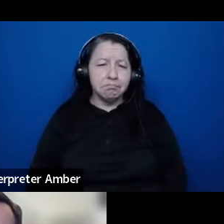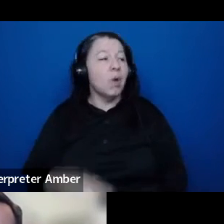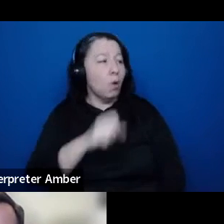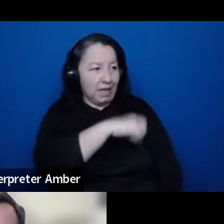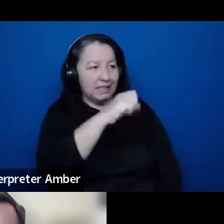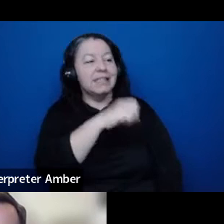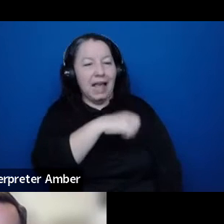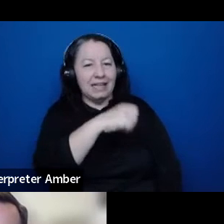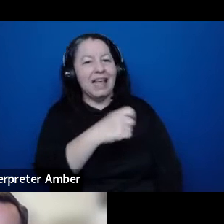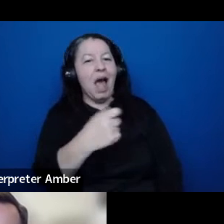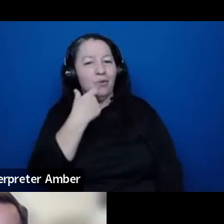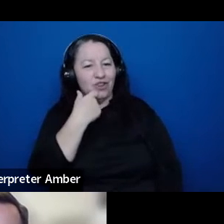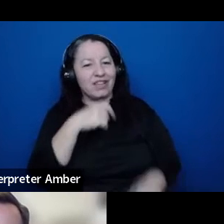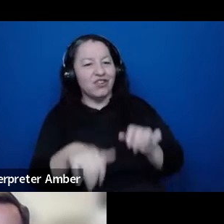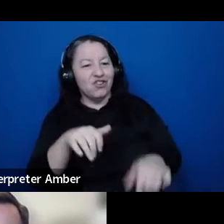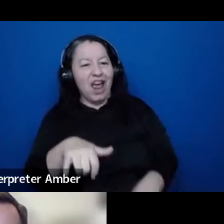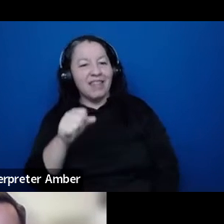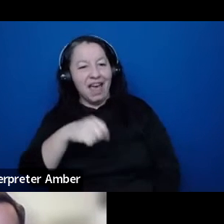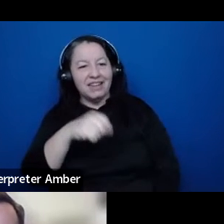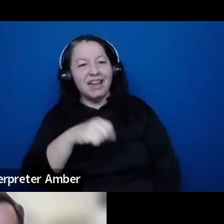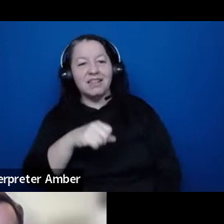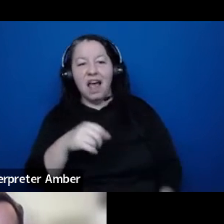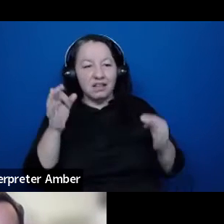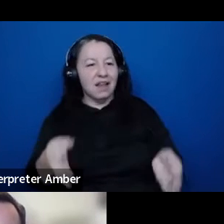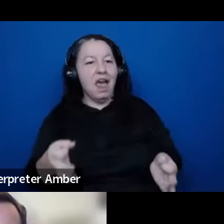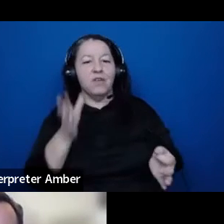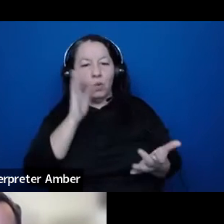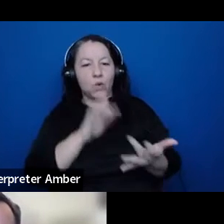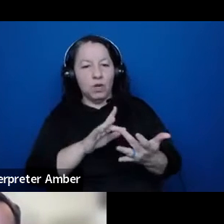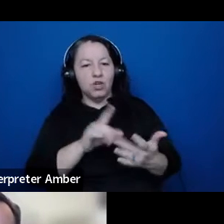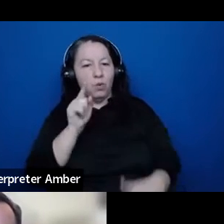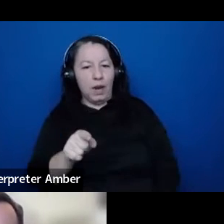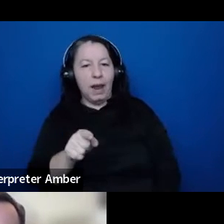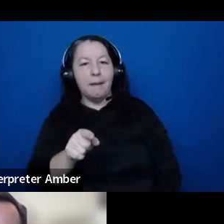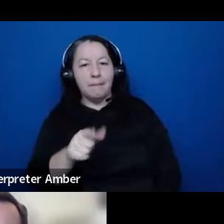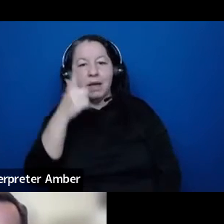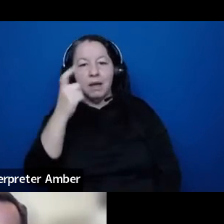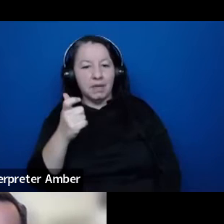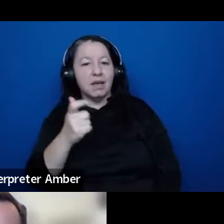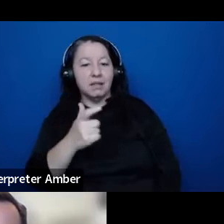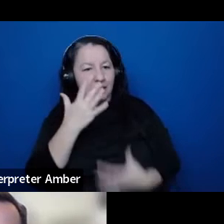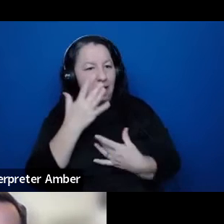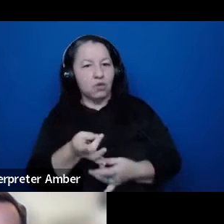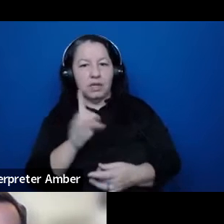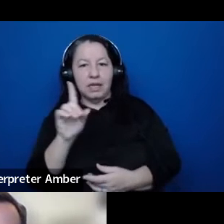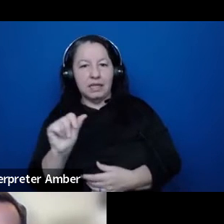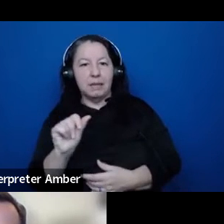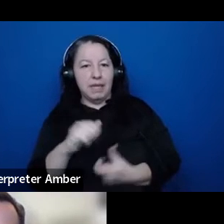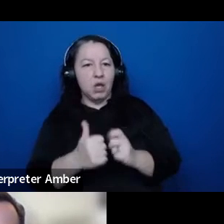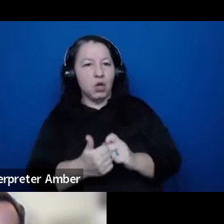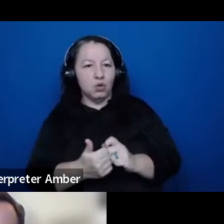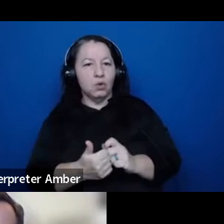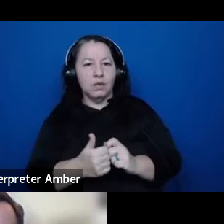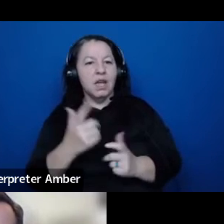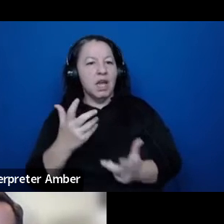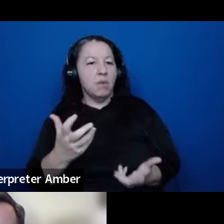I did. I was just going to put that in the chat that I would definitely reach out to him because he is very interested in the disability issues. And I think he will want to hear